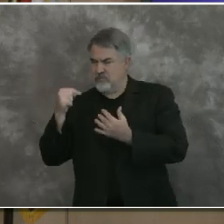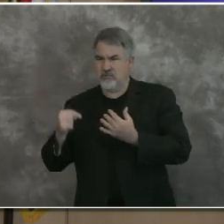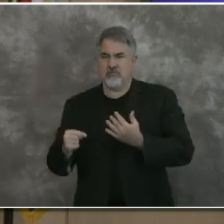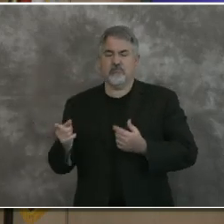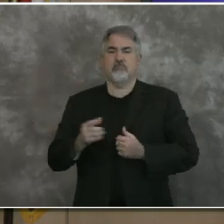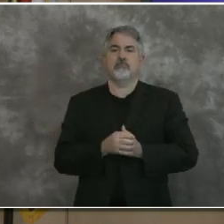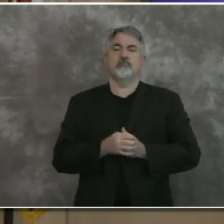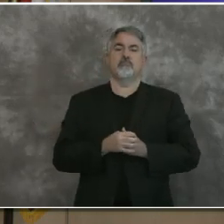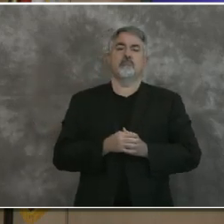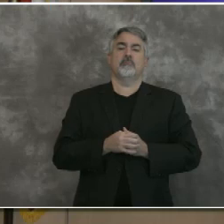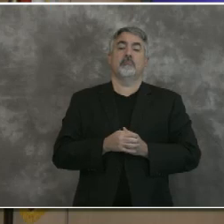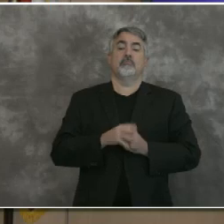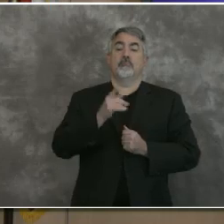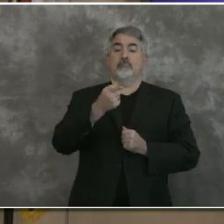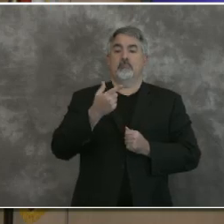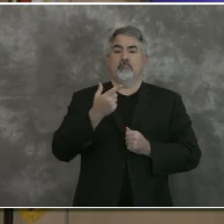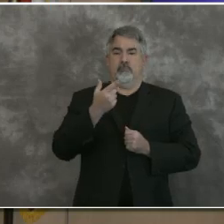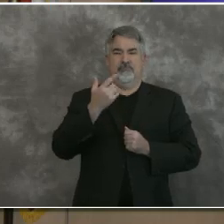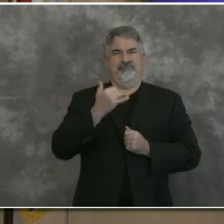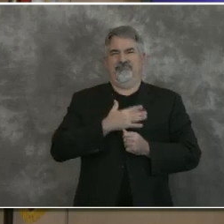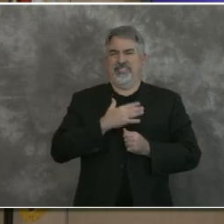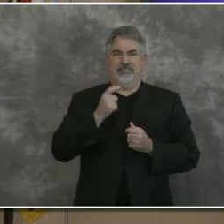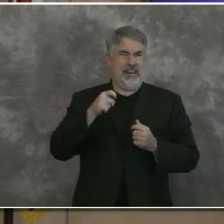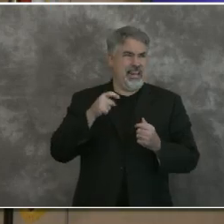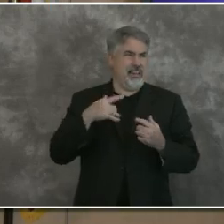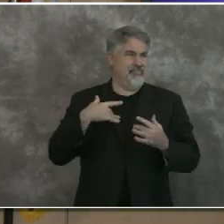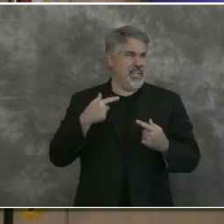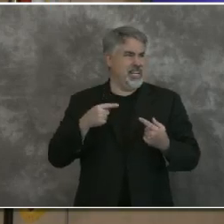help. With that, please welcome Supervisor Nathan Fletcher.